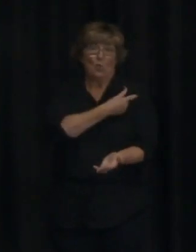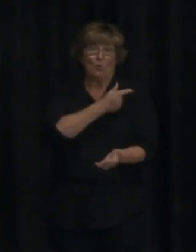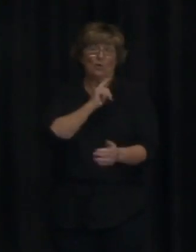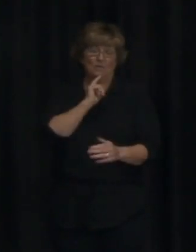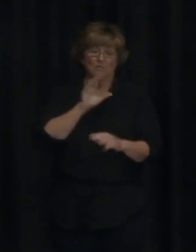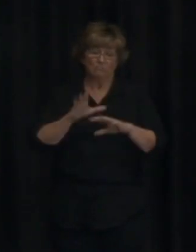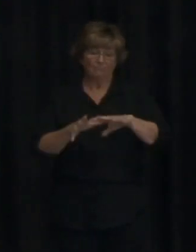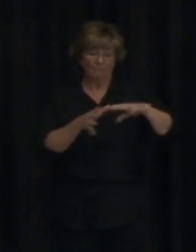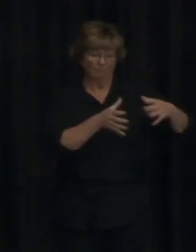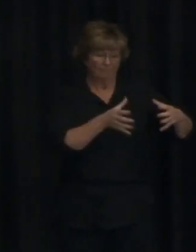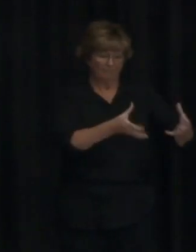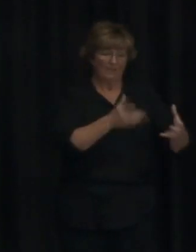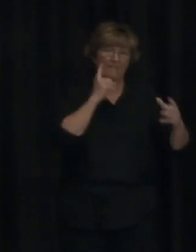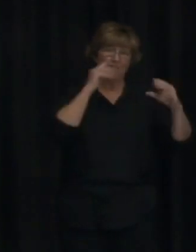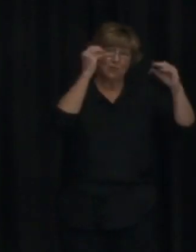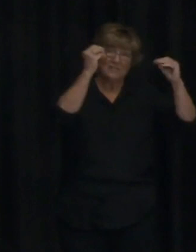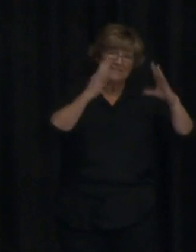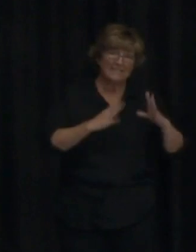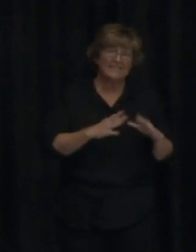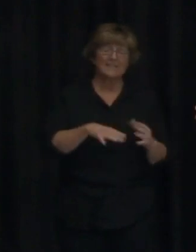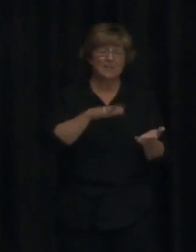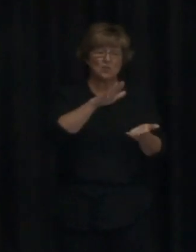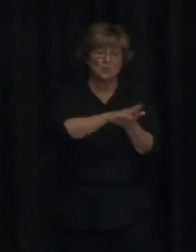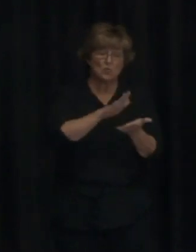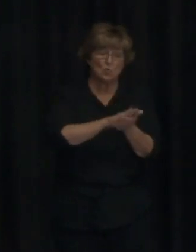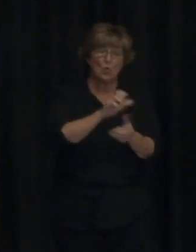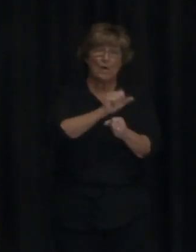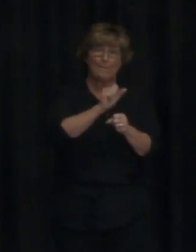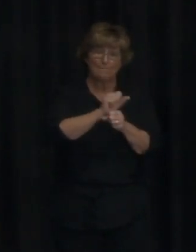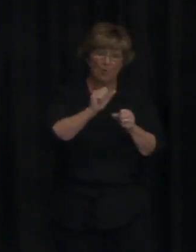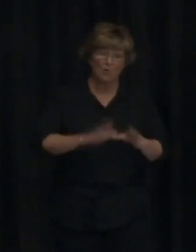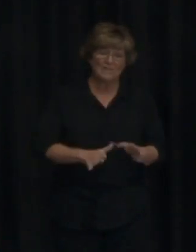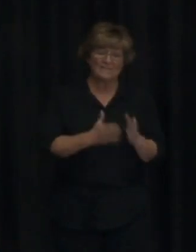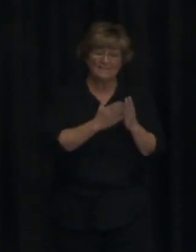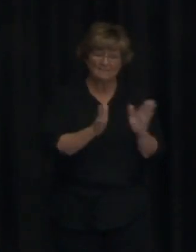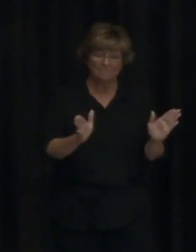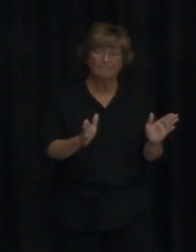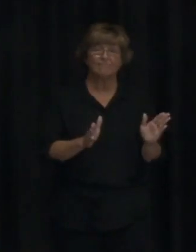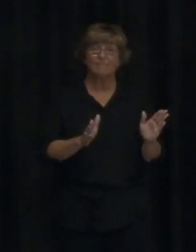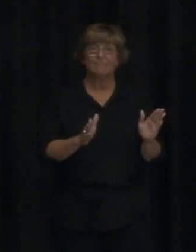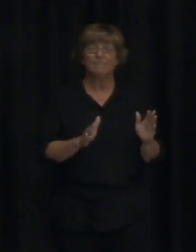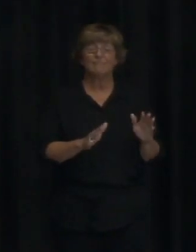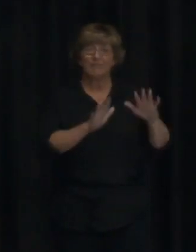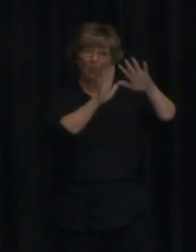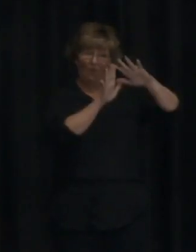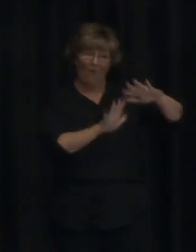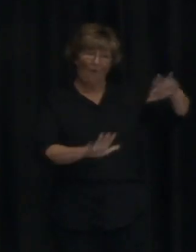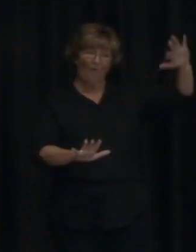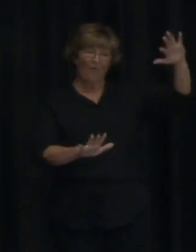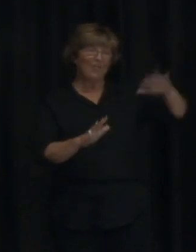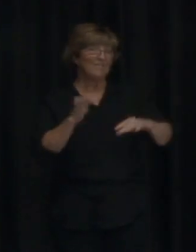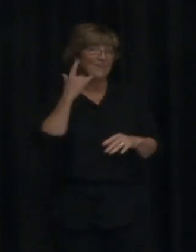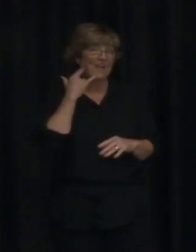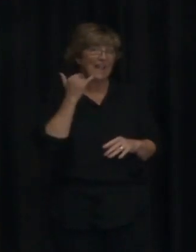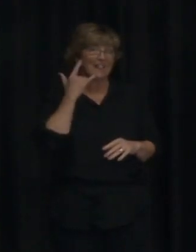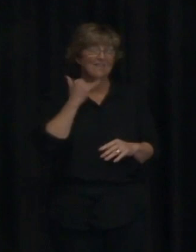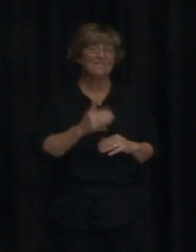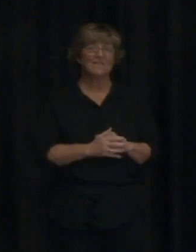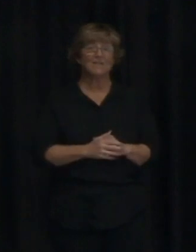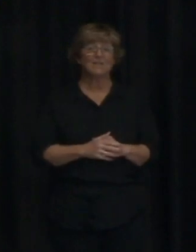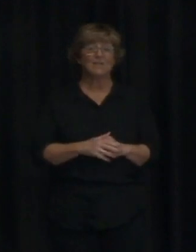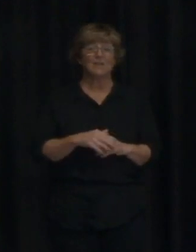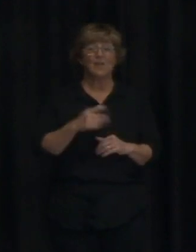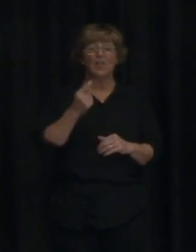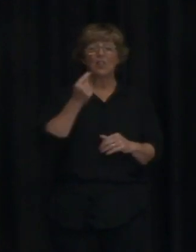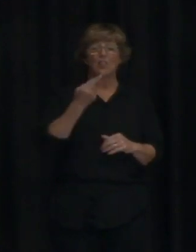setting aside for our educators, for our school employees broadly, all up and down the state of California. On Thursday